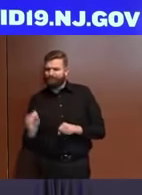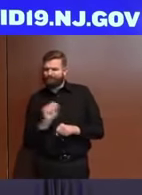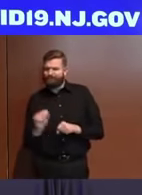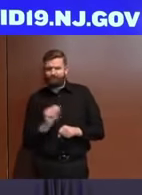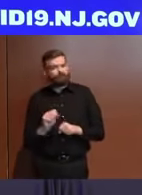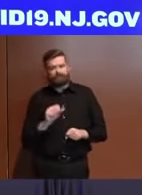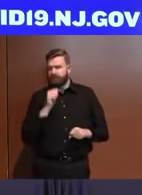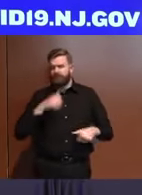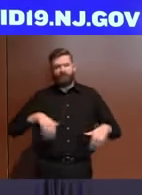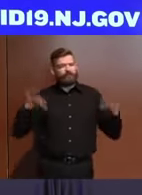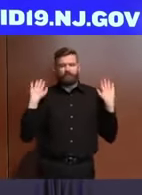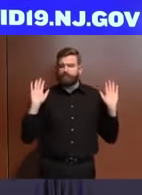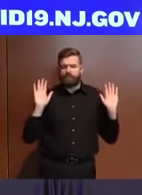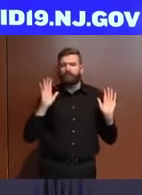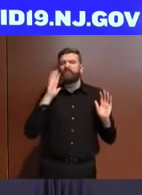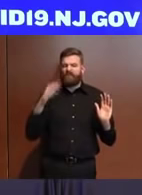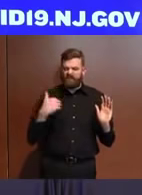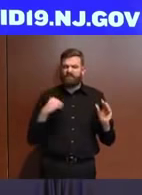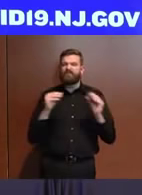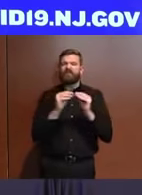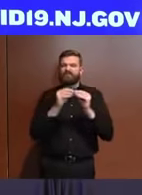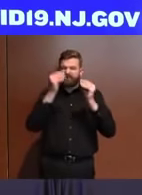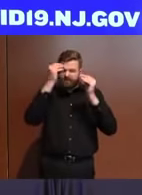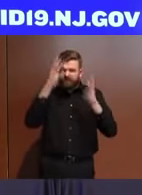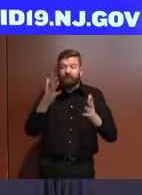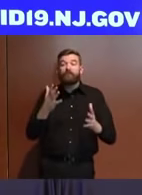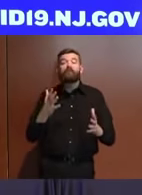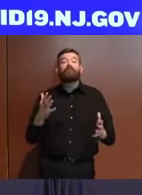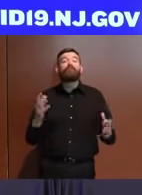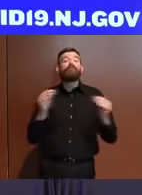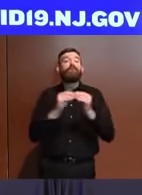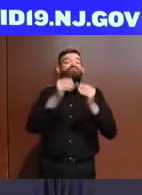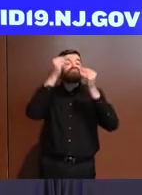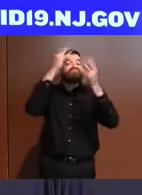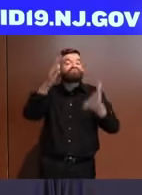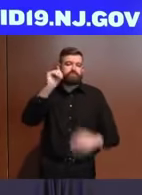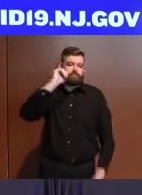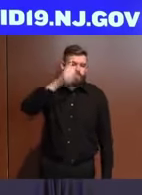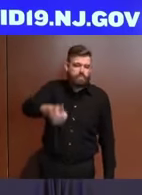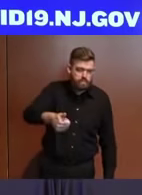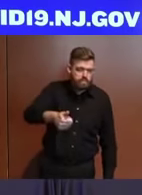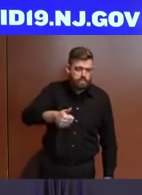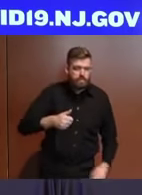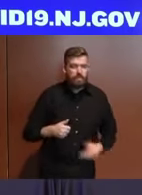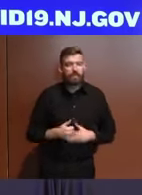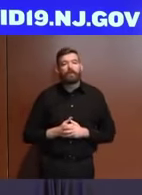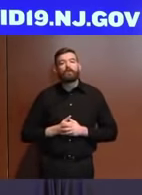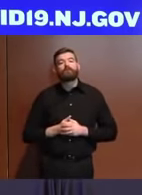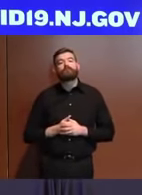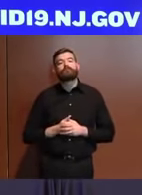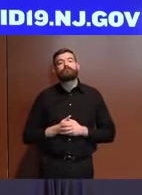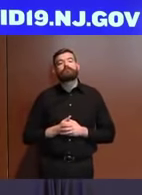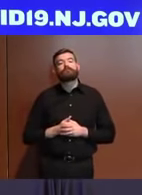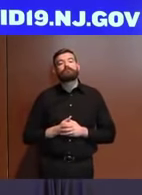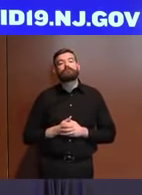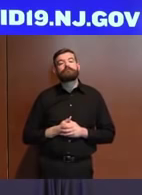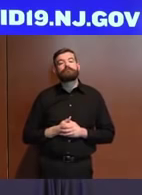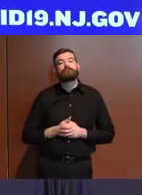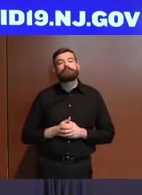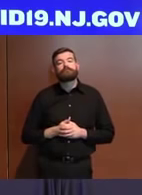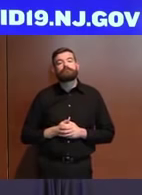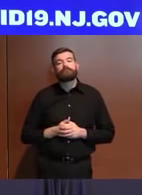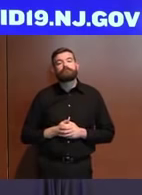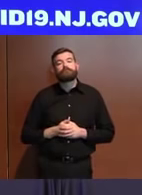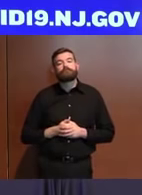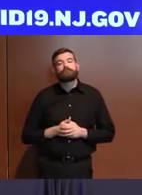full announcement on this tomorrow. Speaking of which, a program note for each of you here and everyone watching